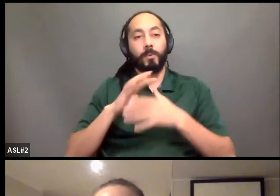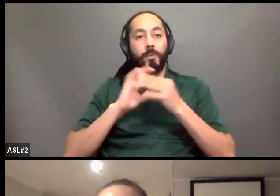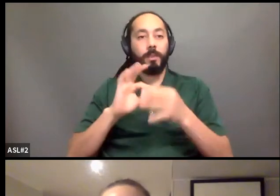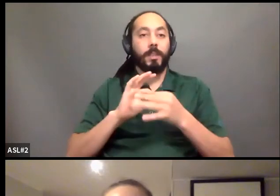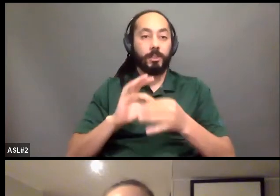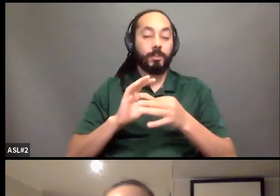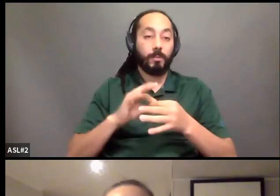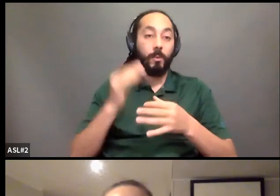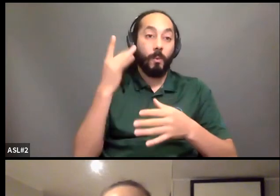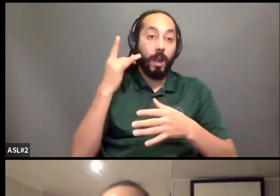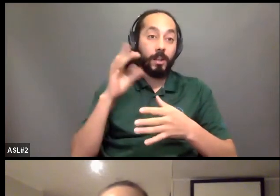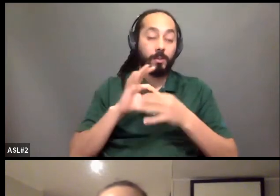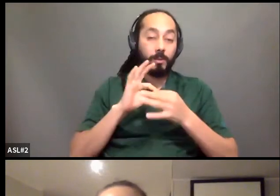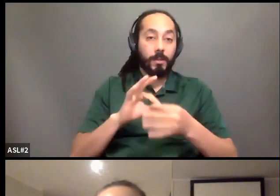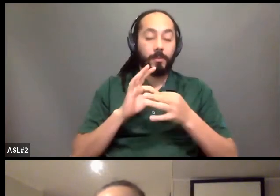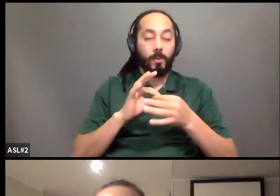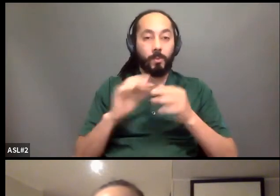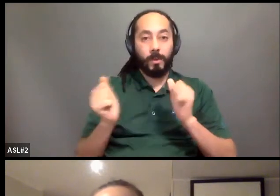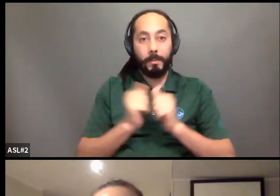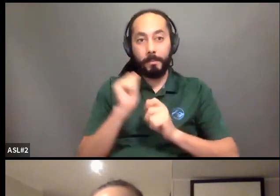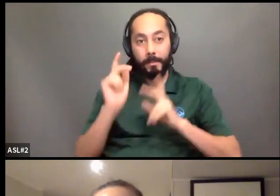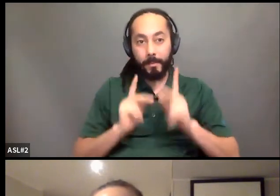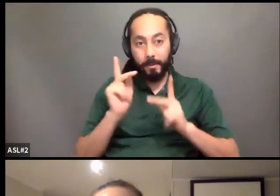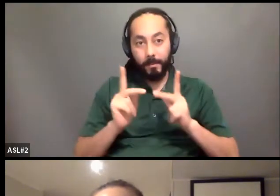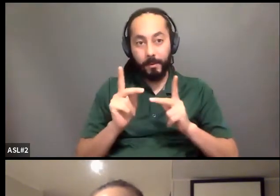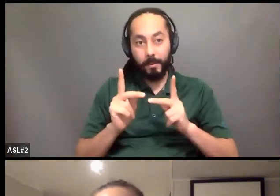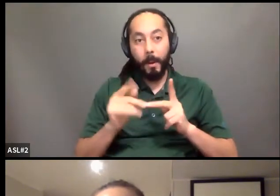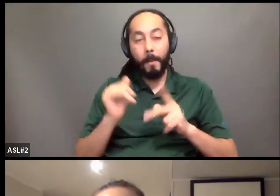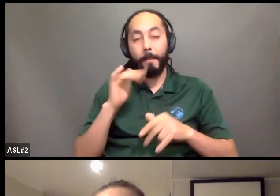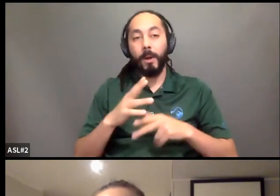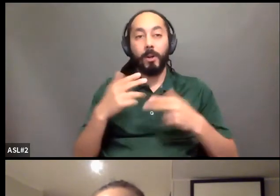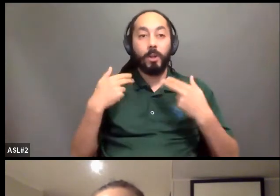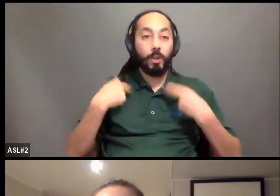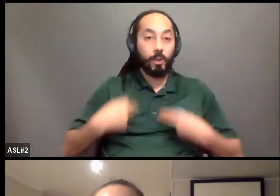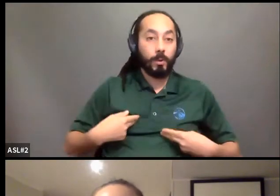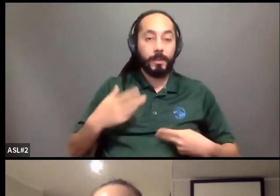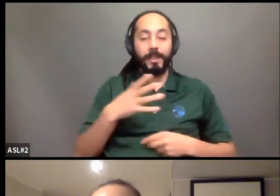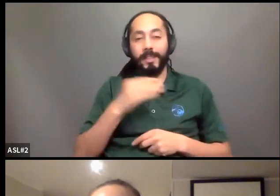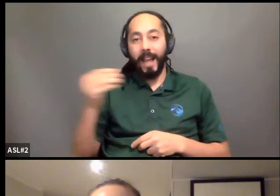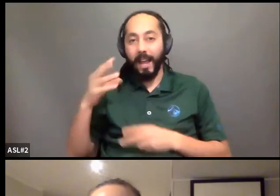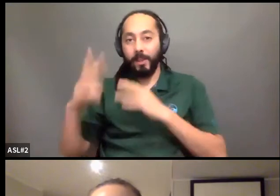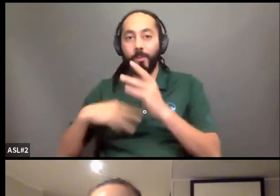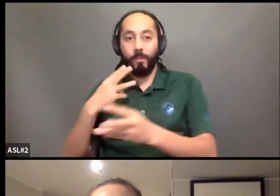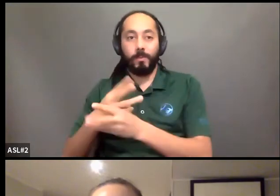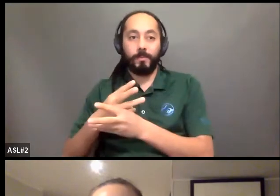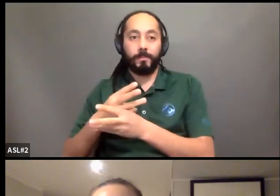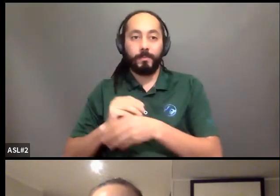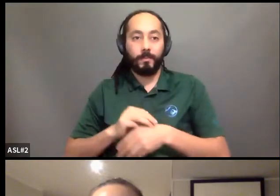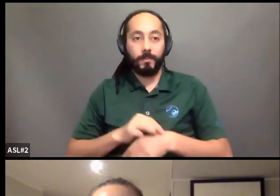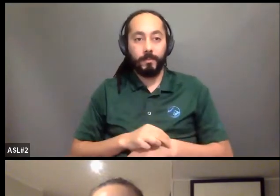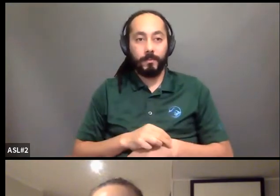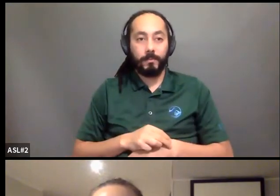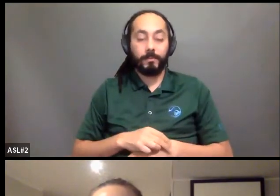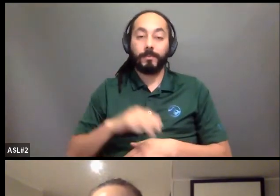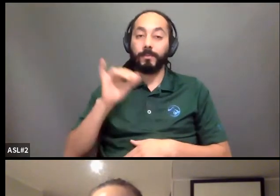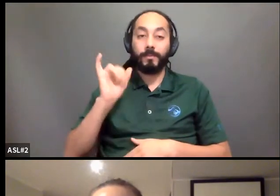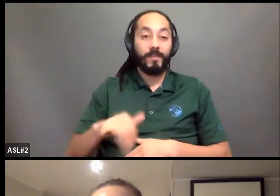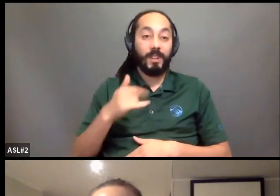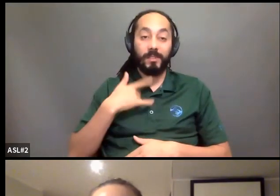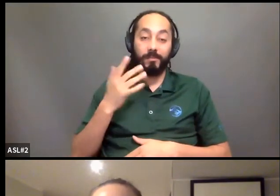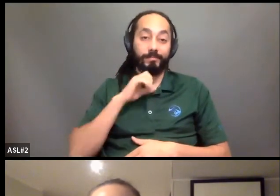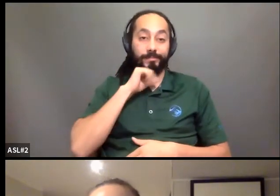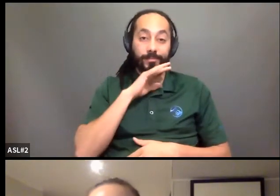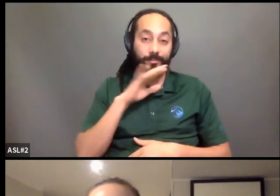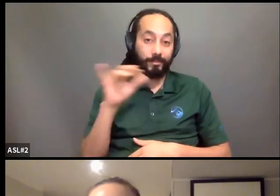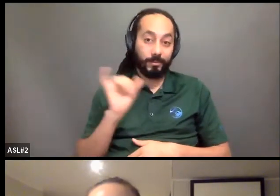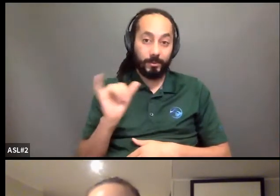between people, but it's relationship between humans and the rest of the world, you know. Because that's where it's messed up too.